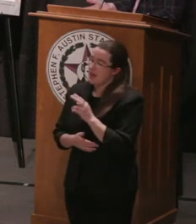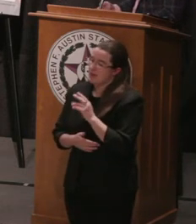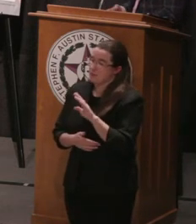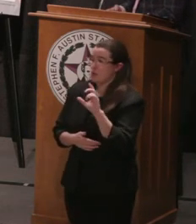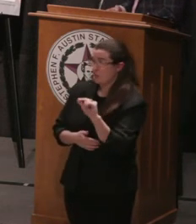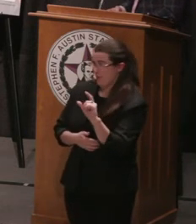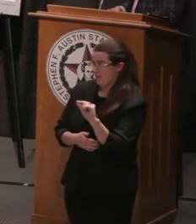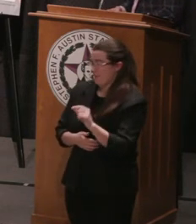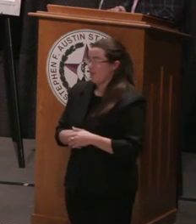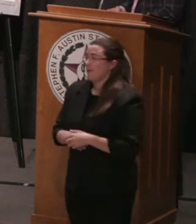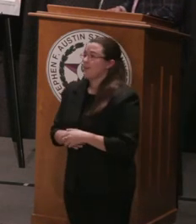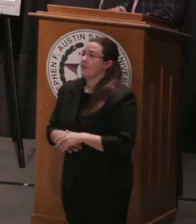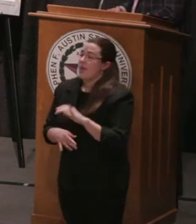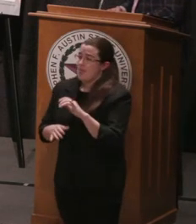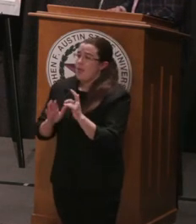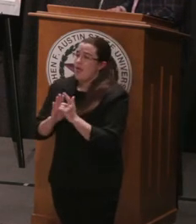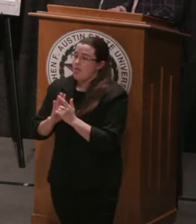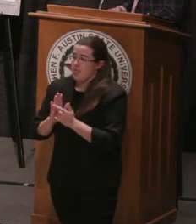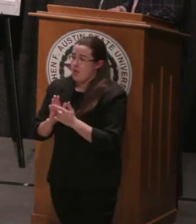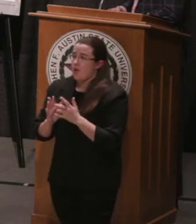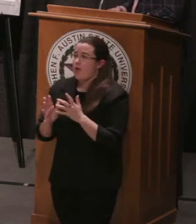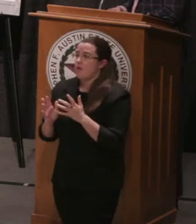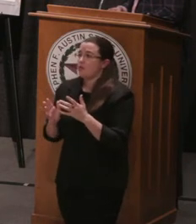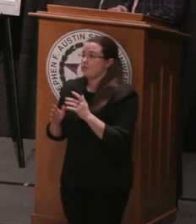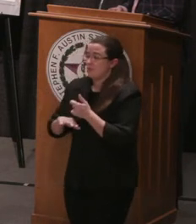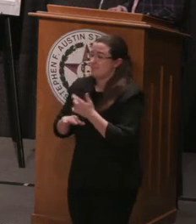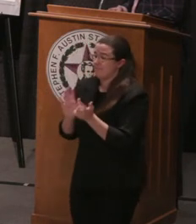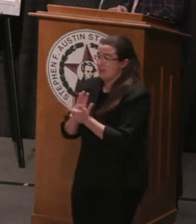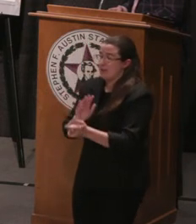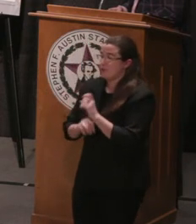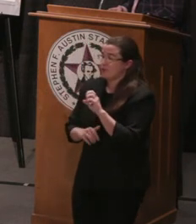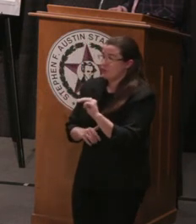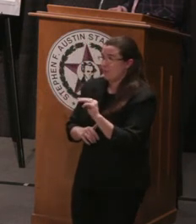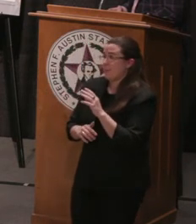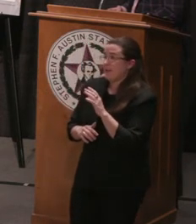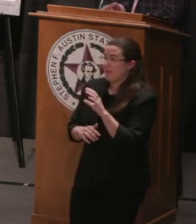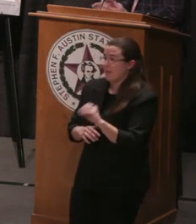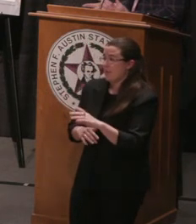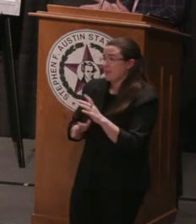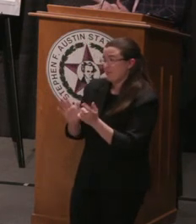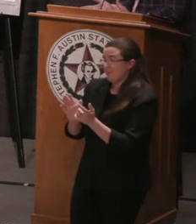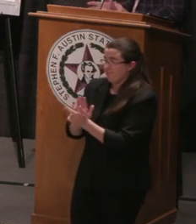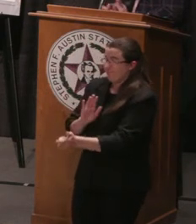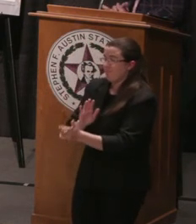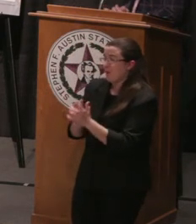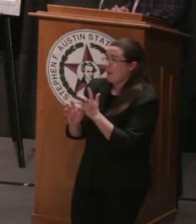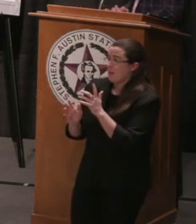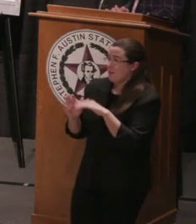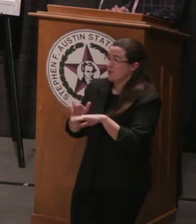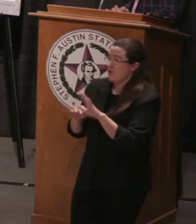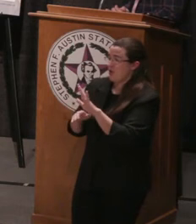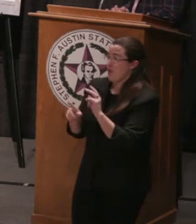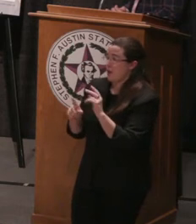20. The law makes it illegal for big social media companies to ban users based on their political viewpoints.